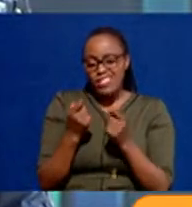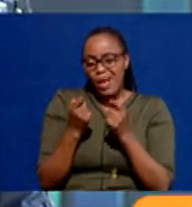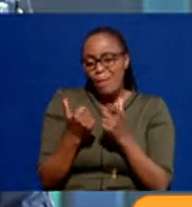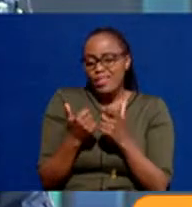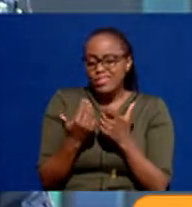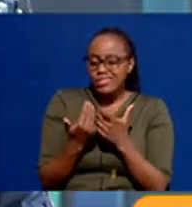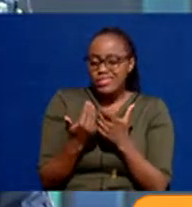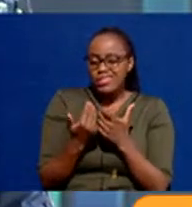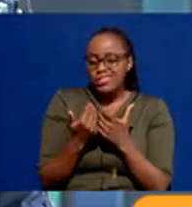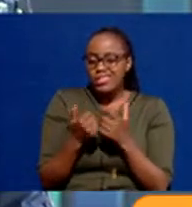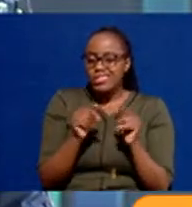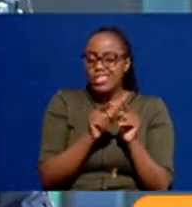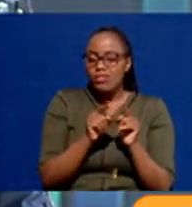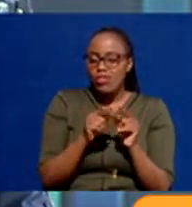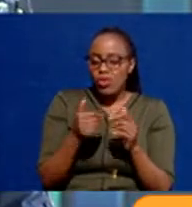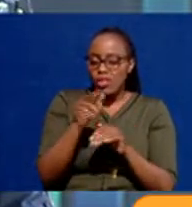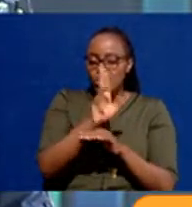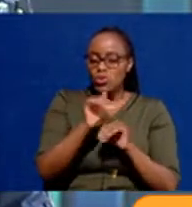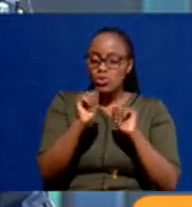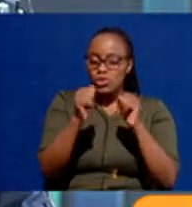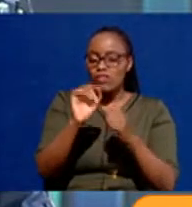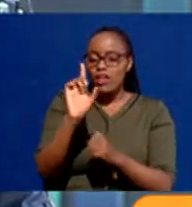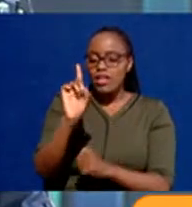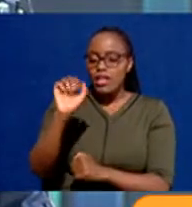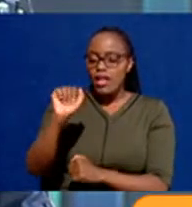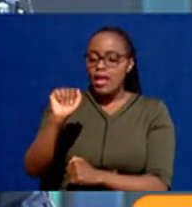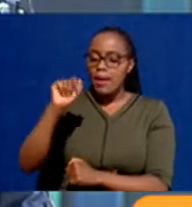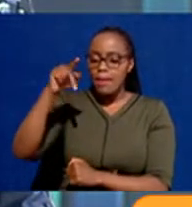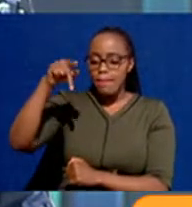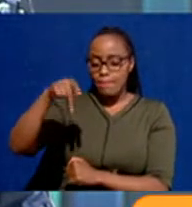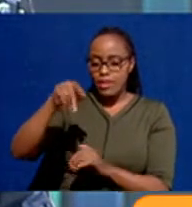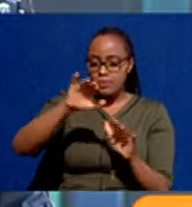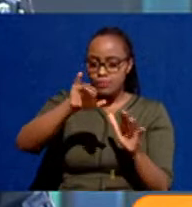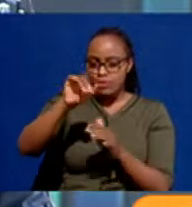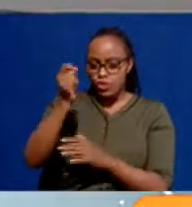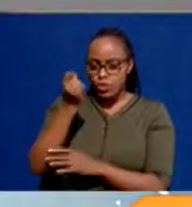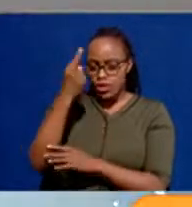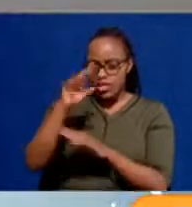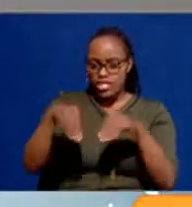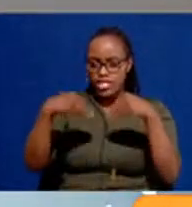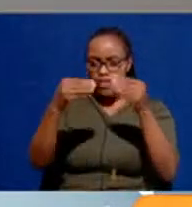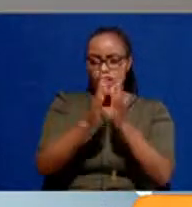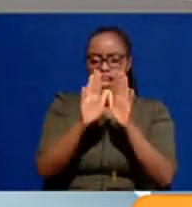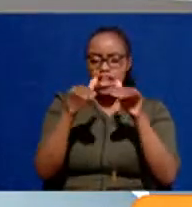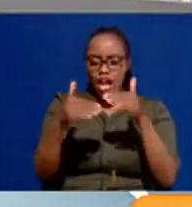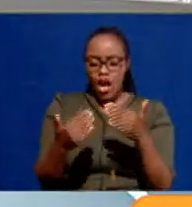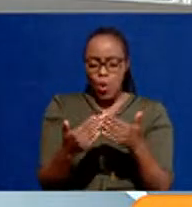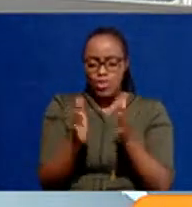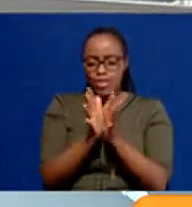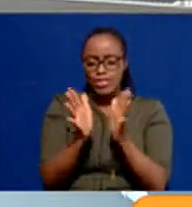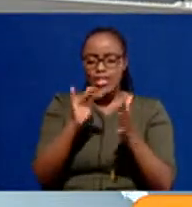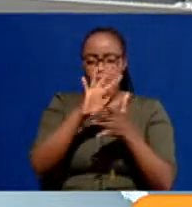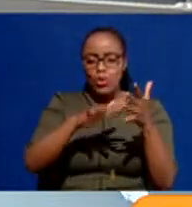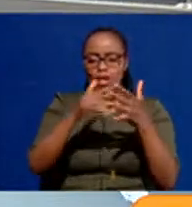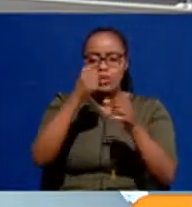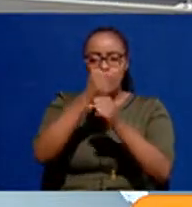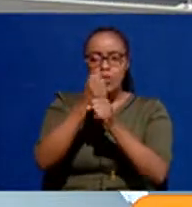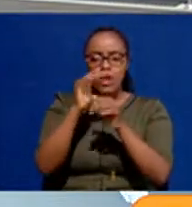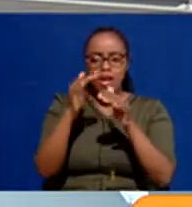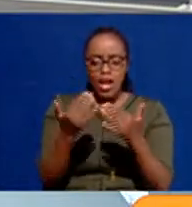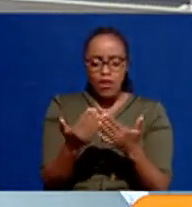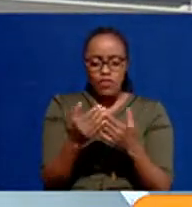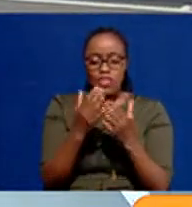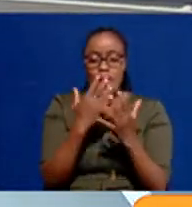you know, is a bit more for a farmer who uses DAP. Okay. To understand your distribution and how the whole network works,